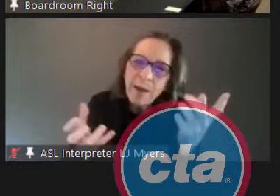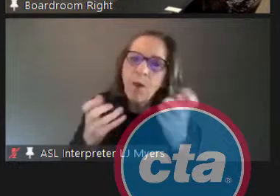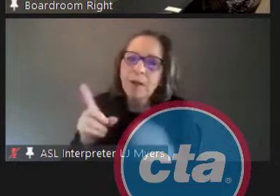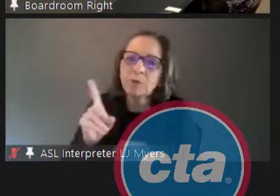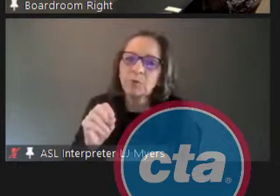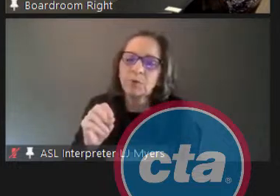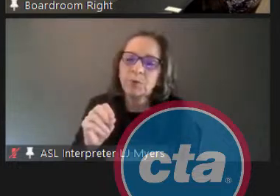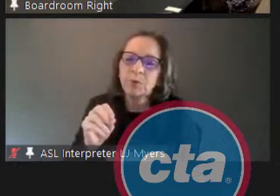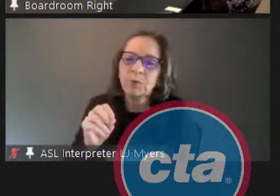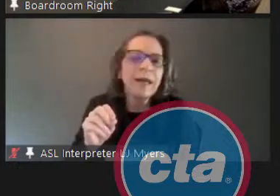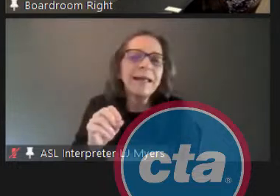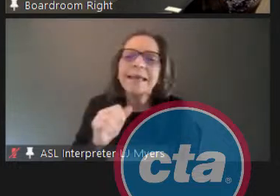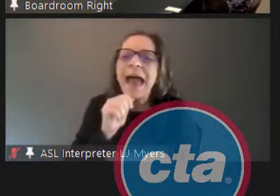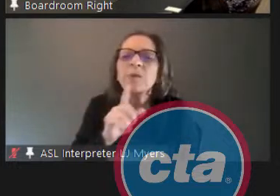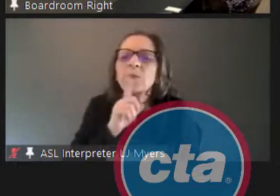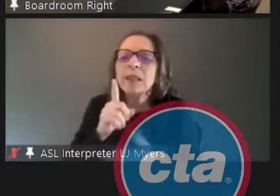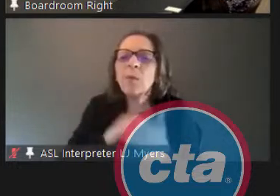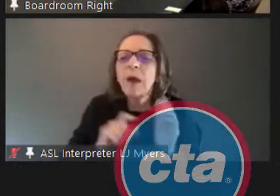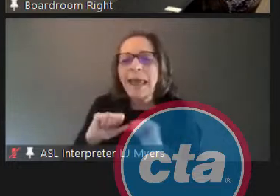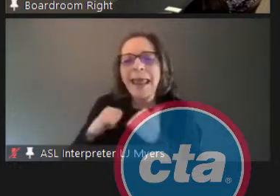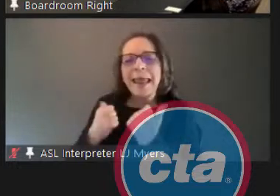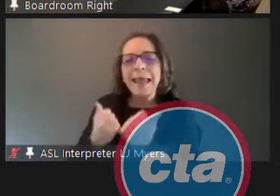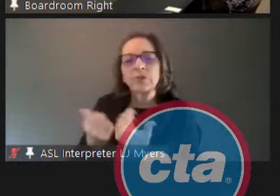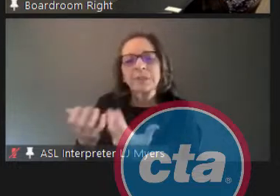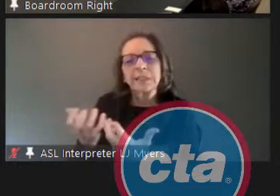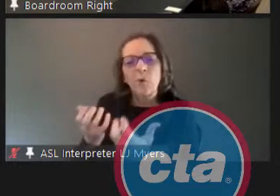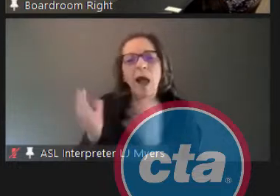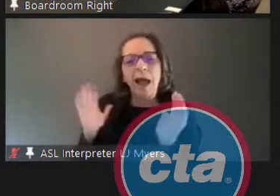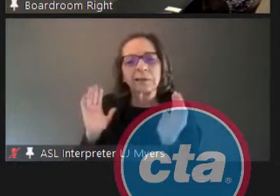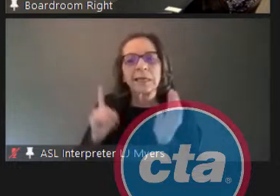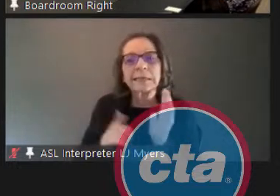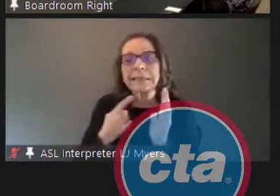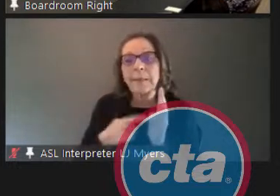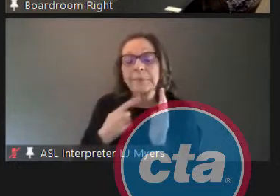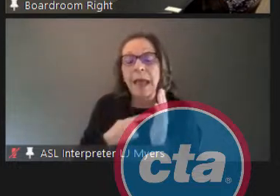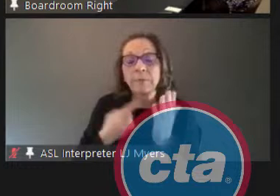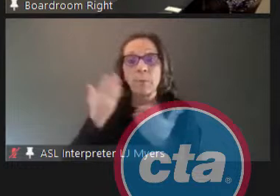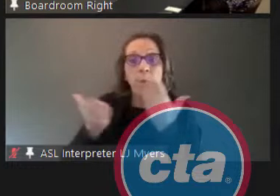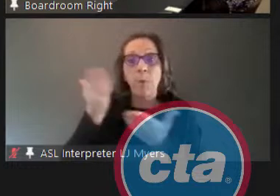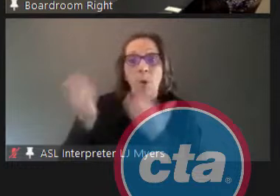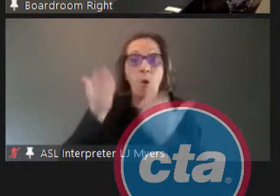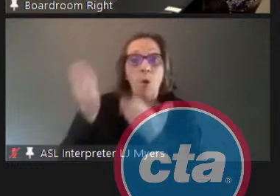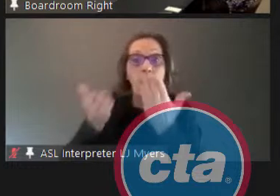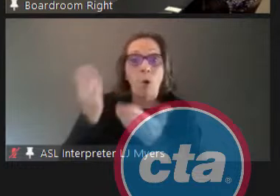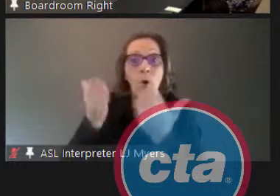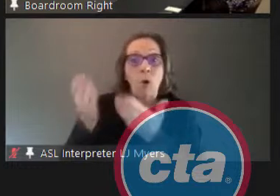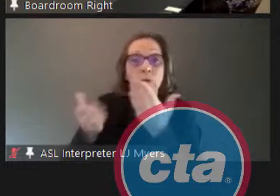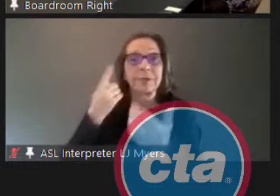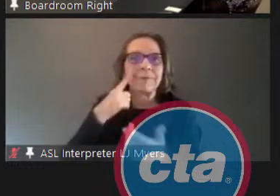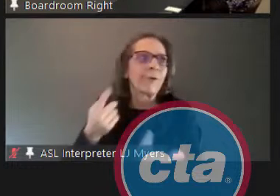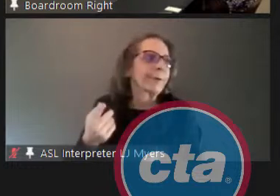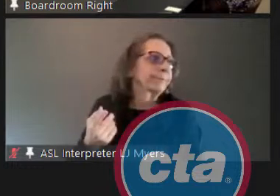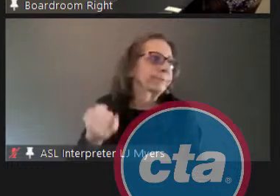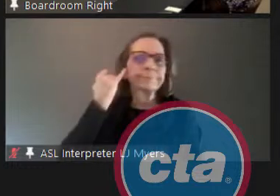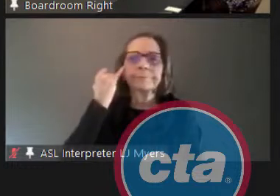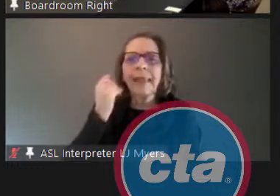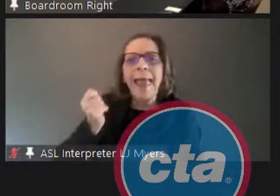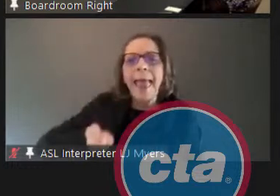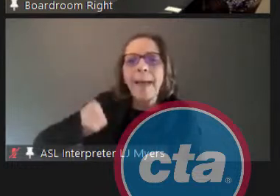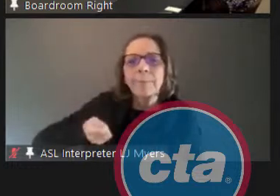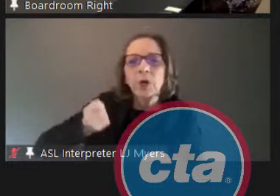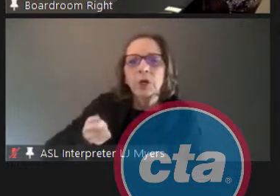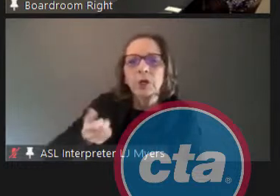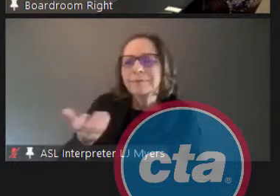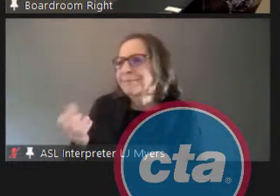not necessarily what the agency wants. So sometimes they get a whole lot of proposals for a hammer, for example. MBTA doesn't